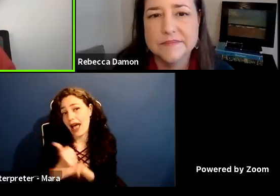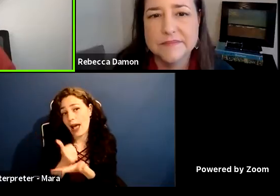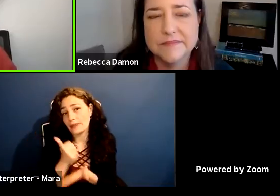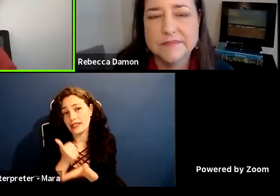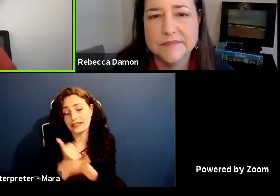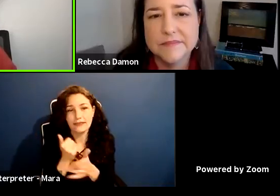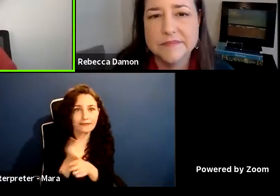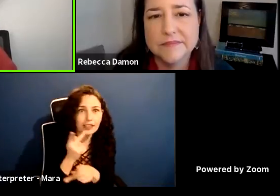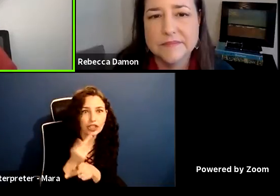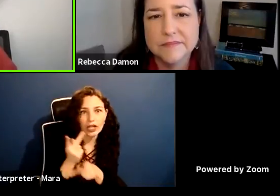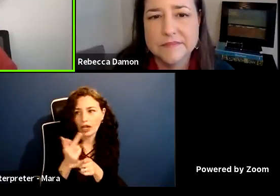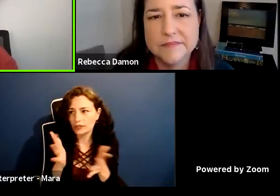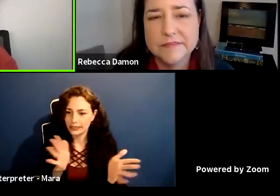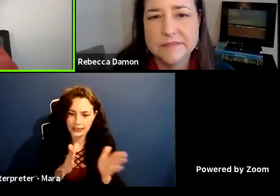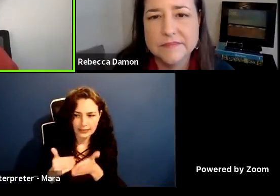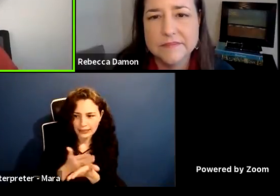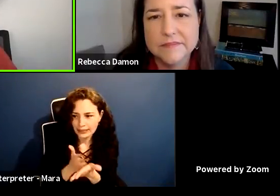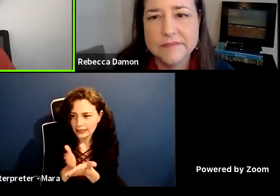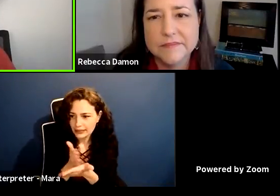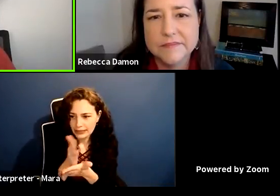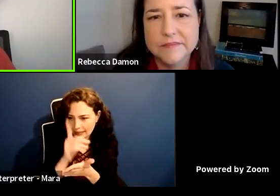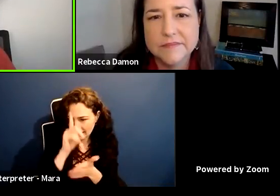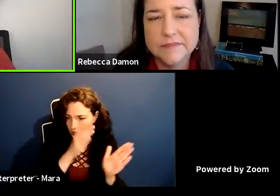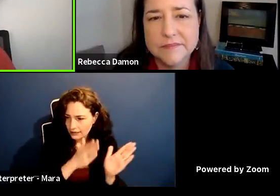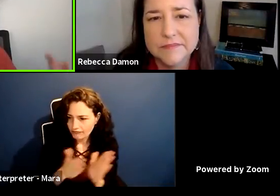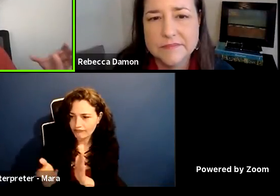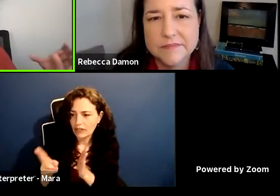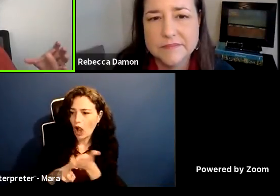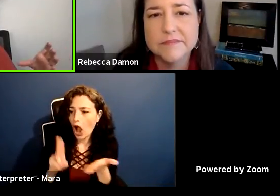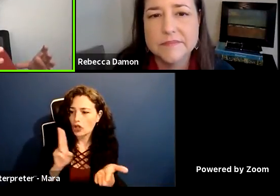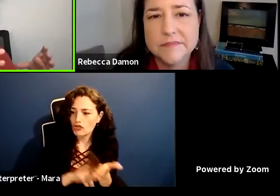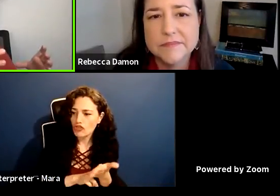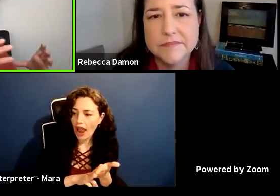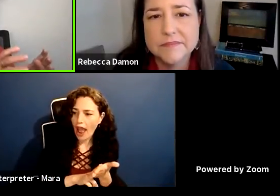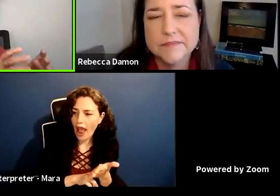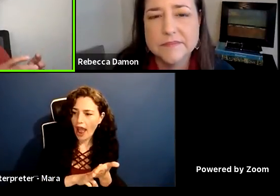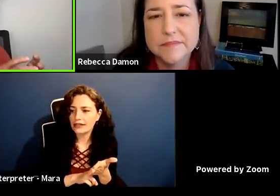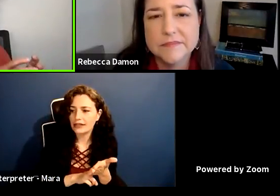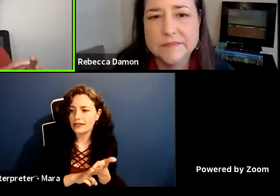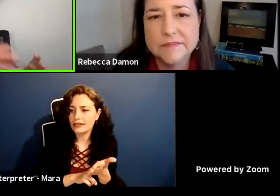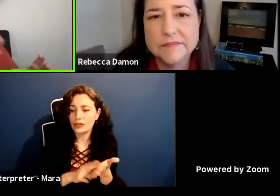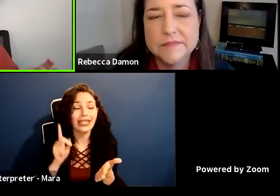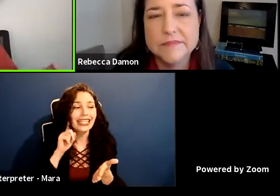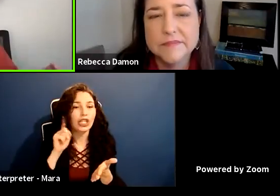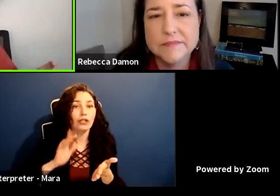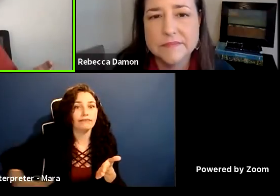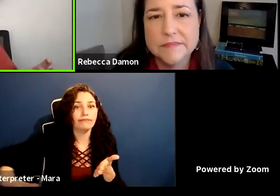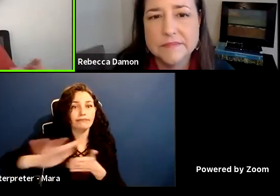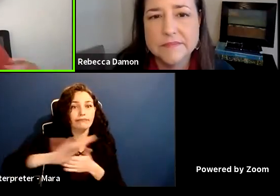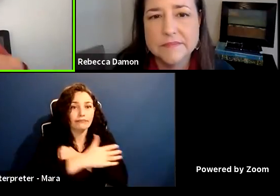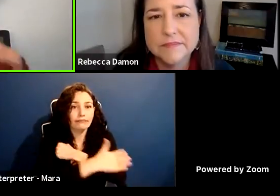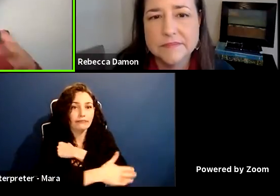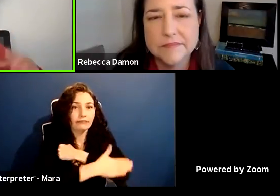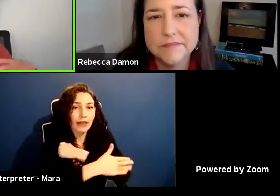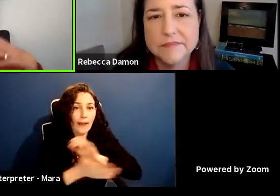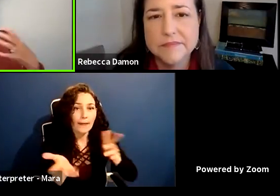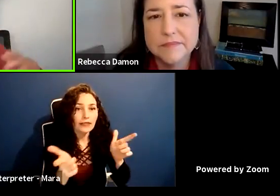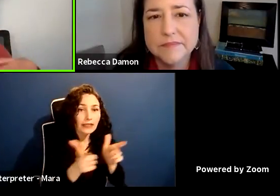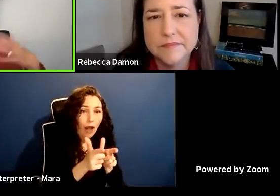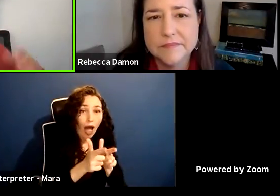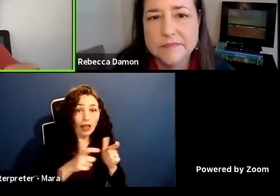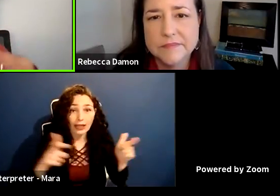of contracts. We hear what's going on around the country, and little small stations and bigger stations, there's a lot